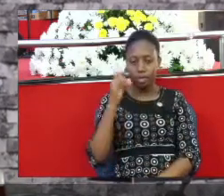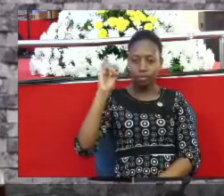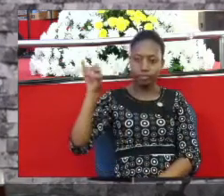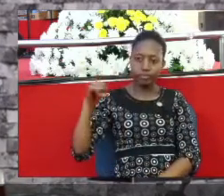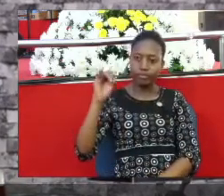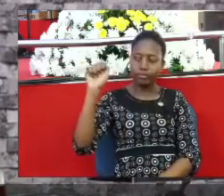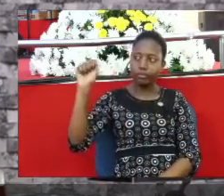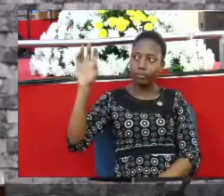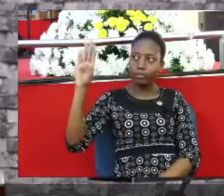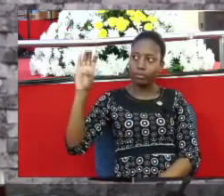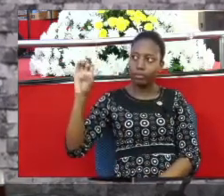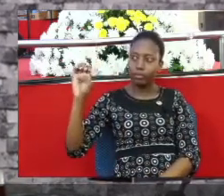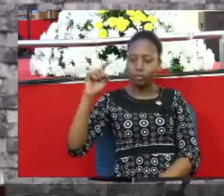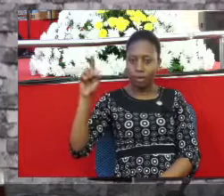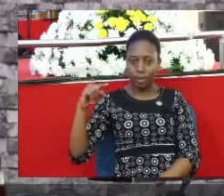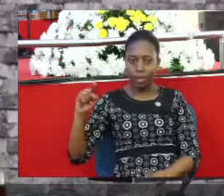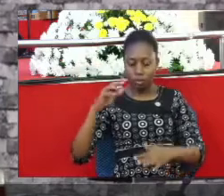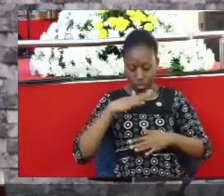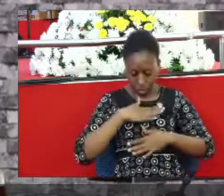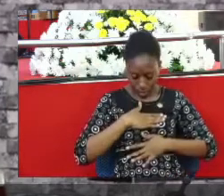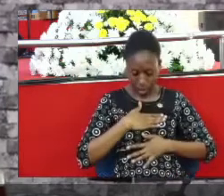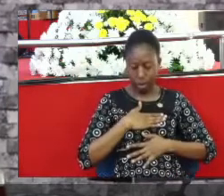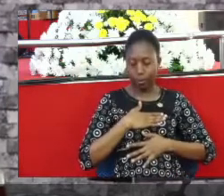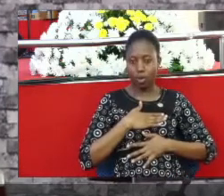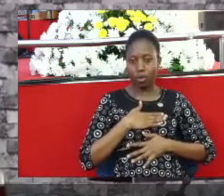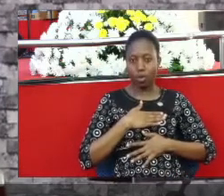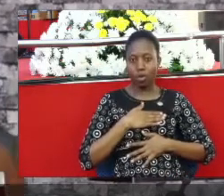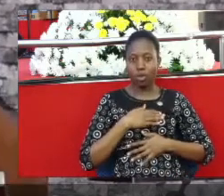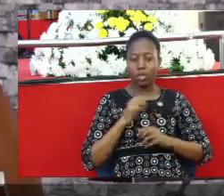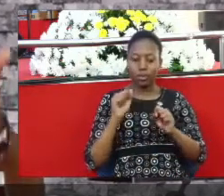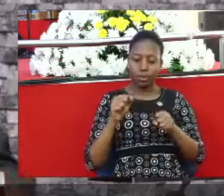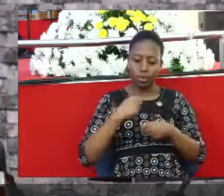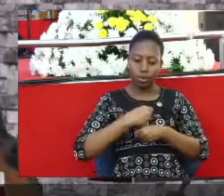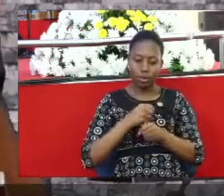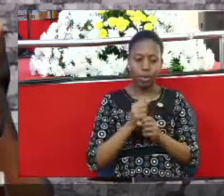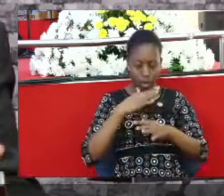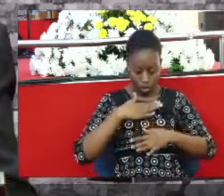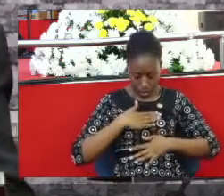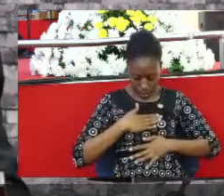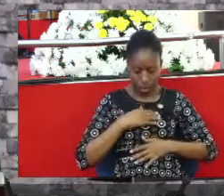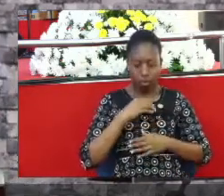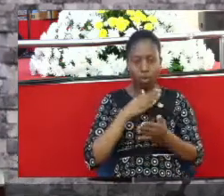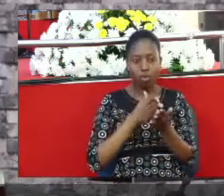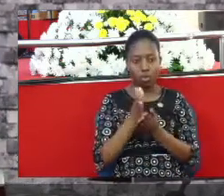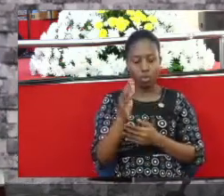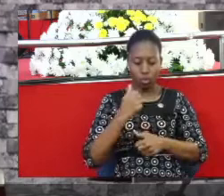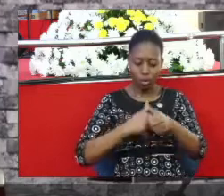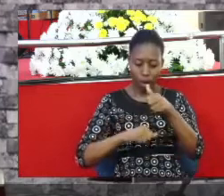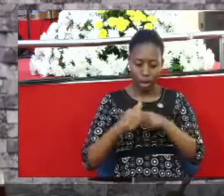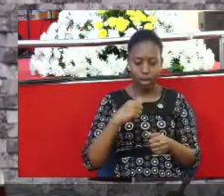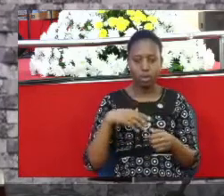act, what he did. You can be made honorable by your act. So now Jabez was more honorable than his